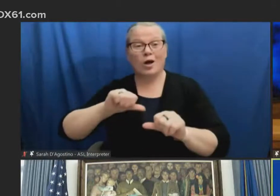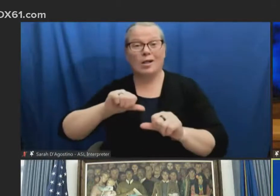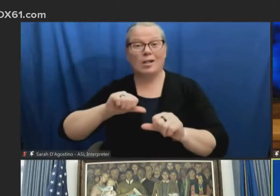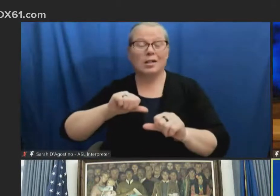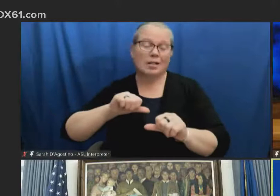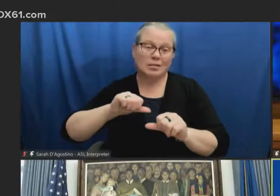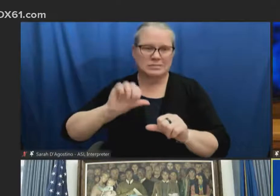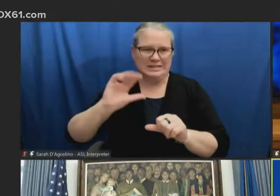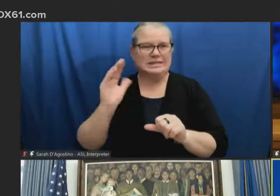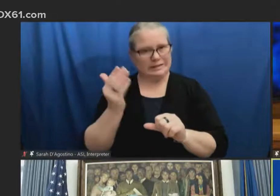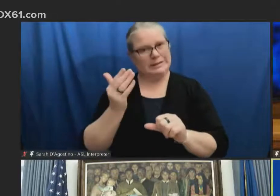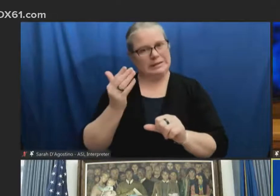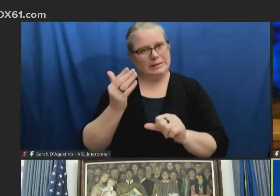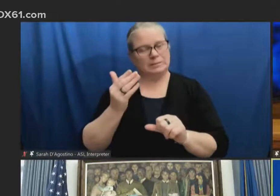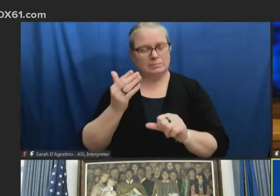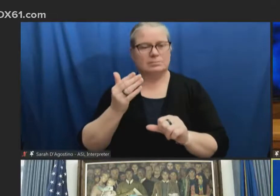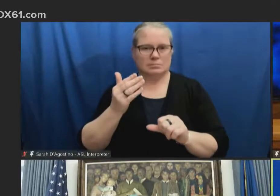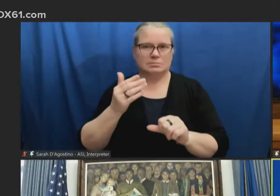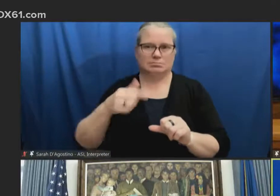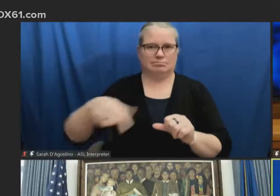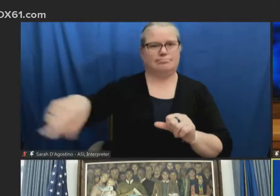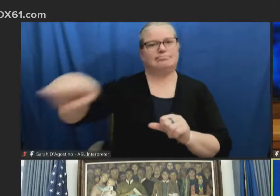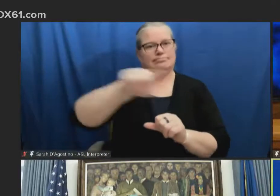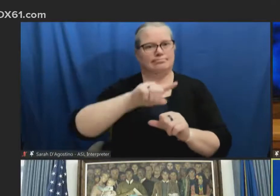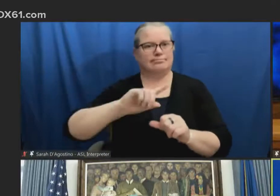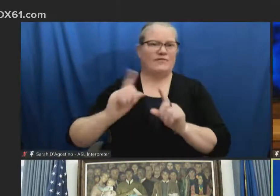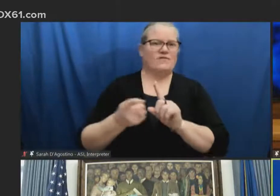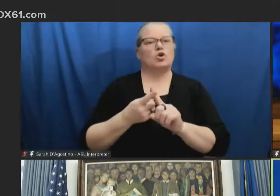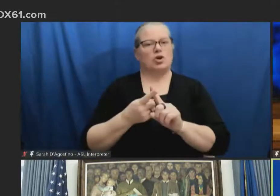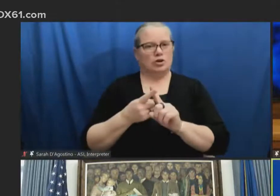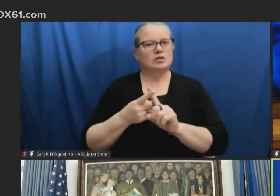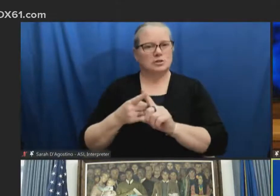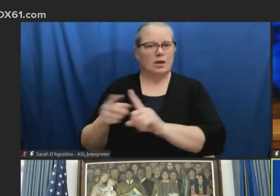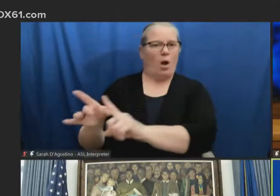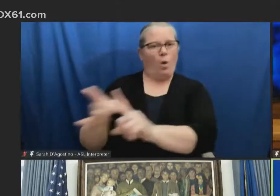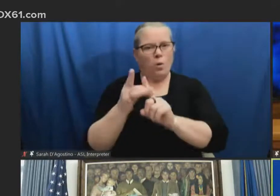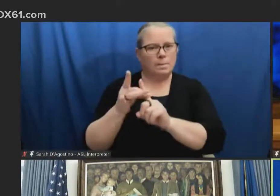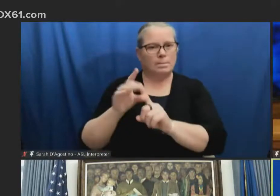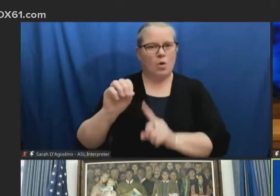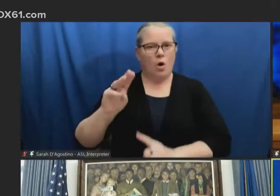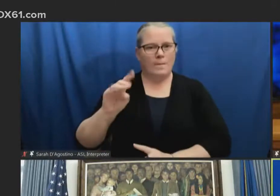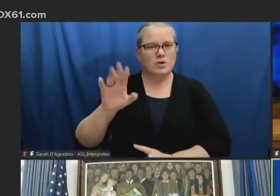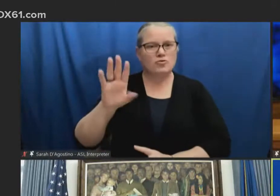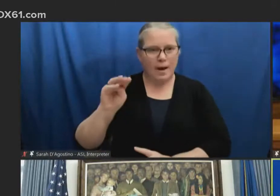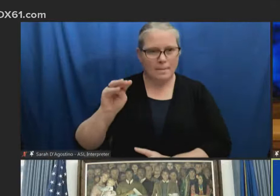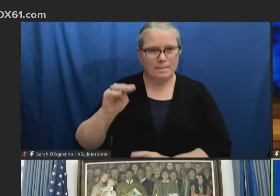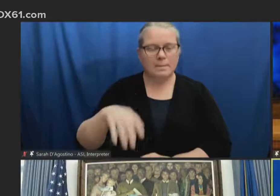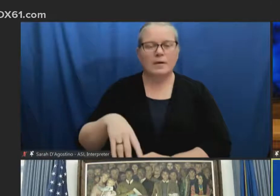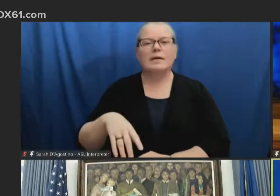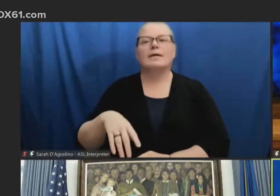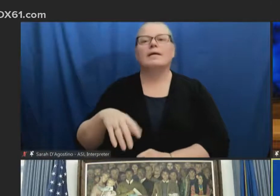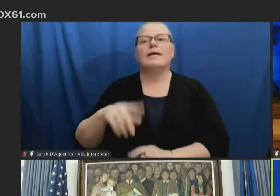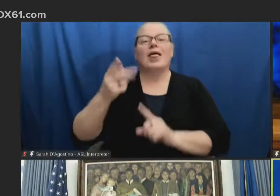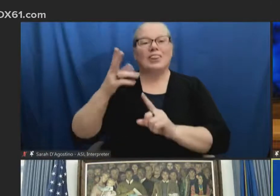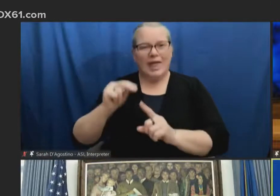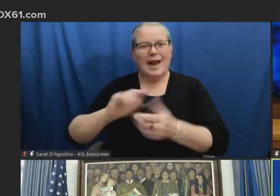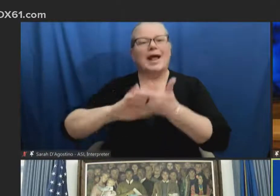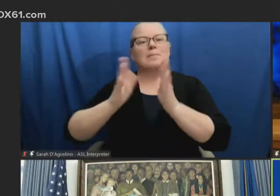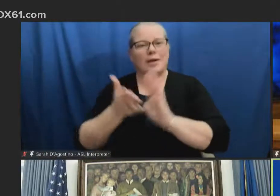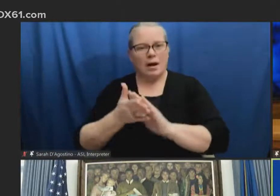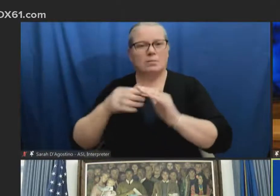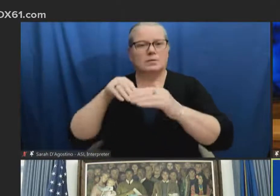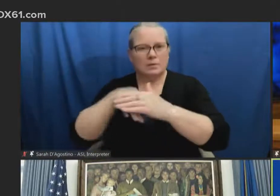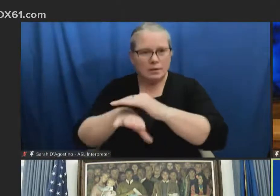initial groups of people who got Omicron, but that eventually it does make it back into households, into those that are trying to be most